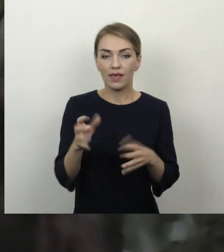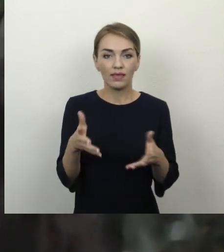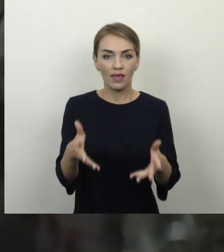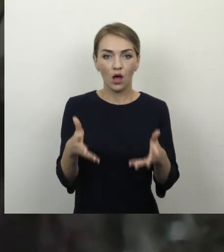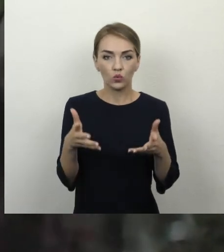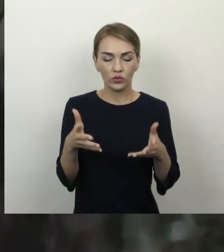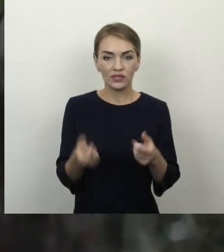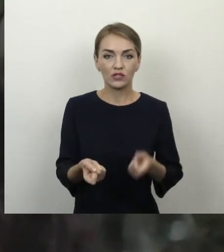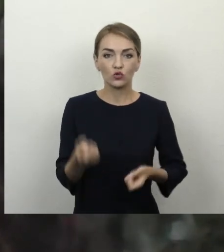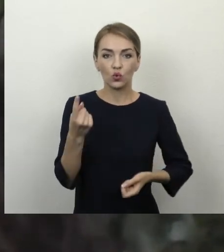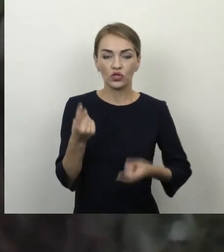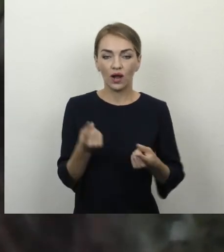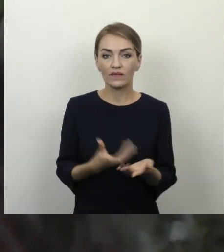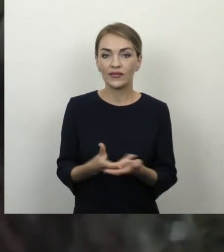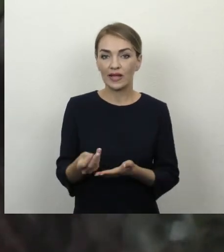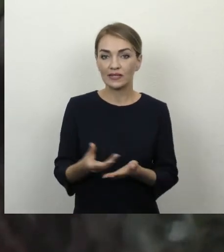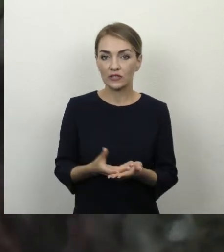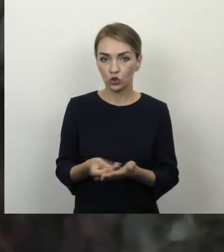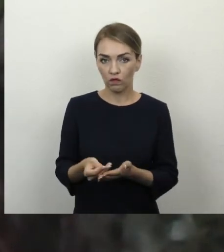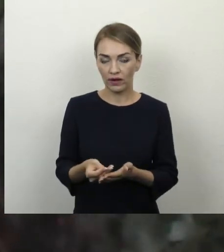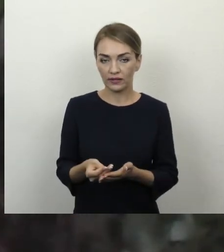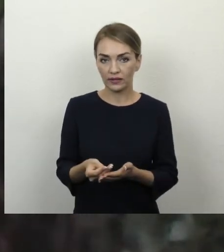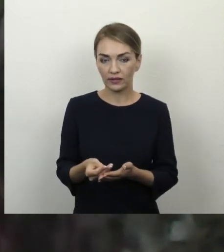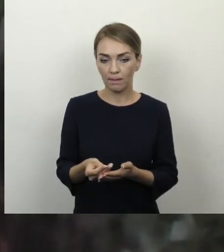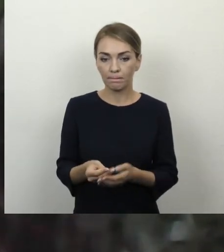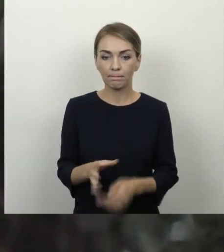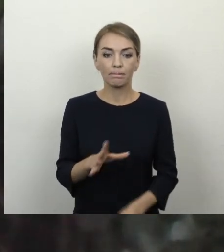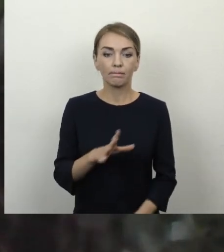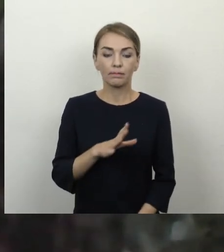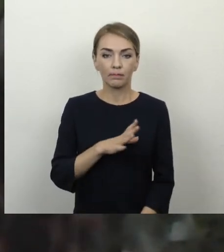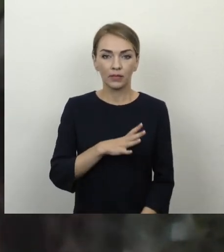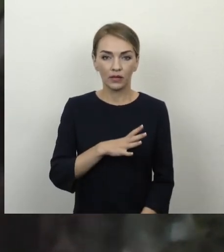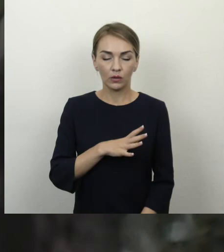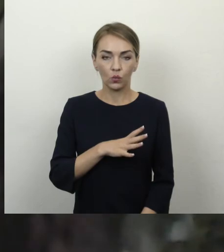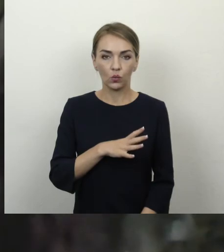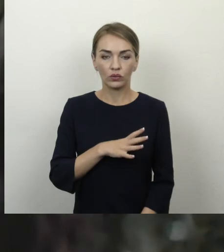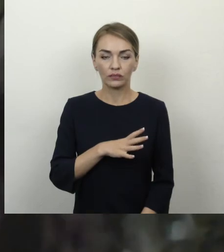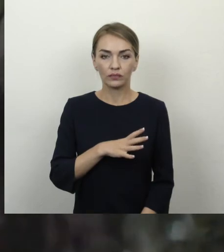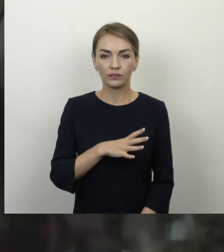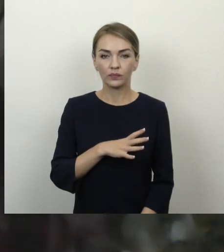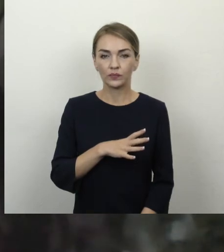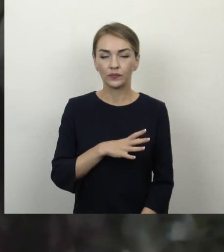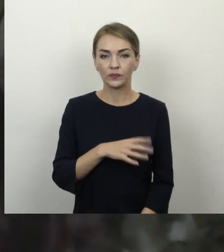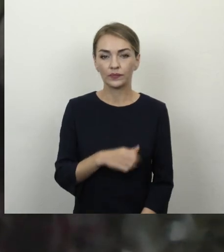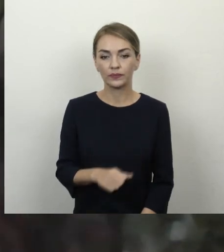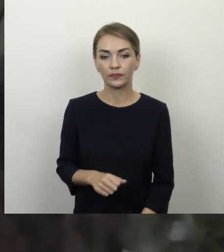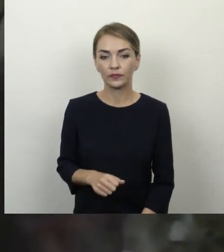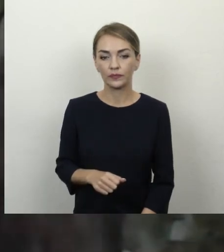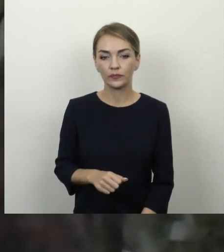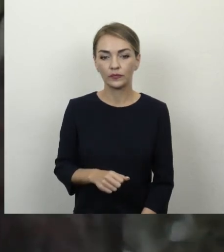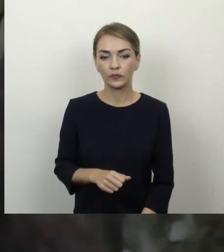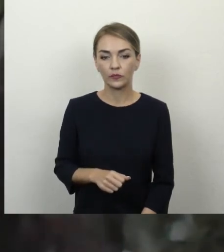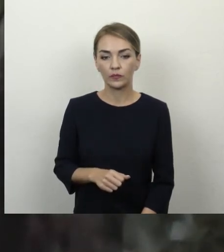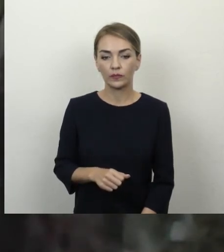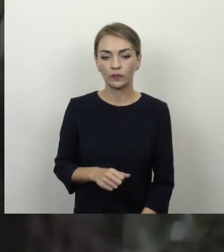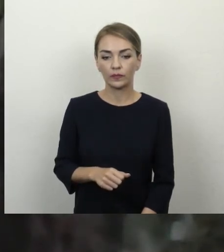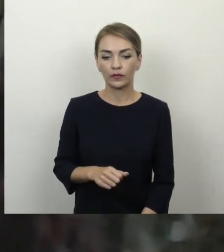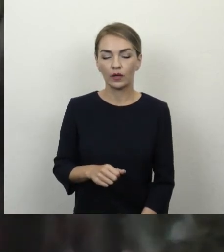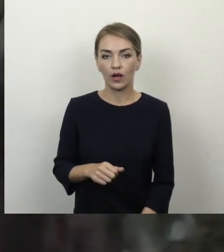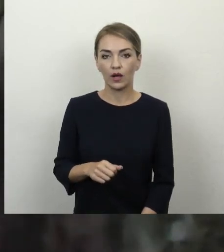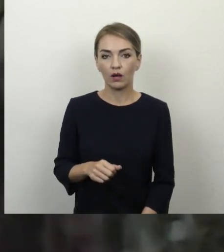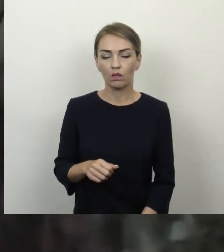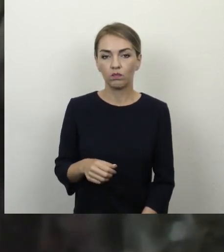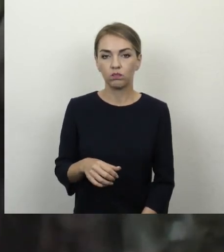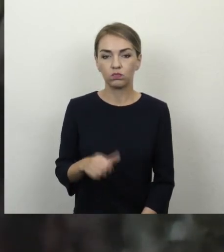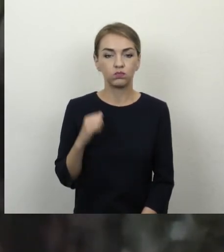excluded this party due to ambiguity of finding,